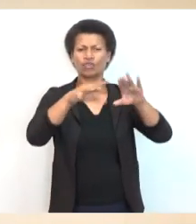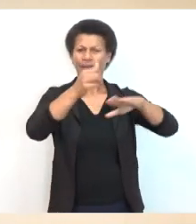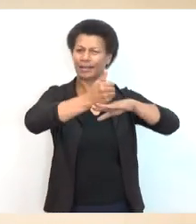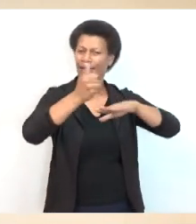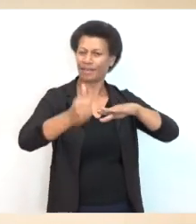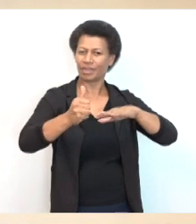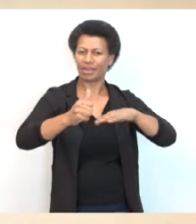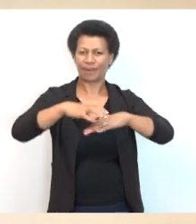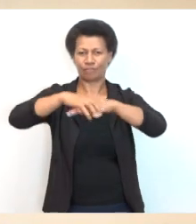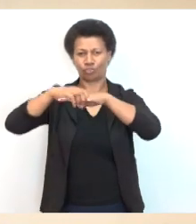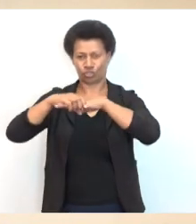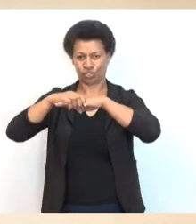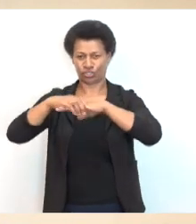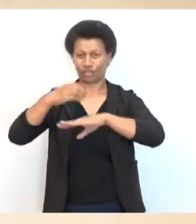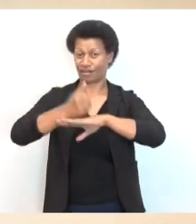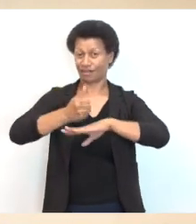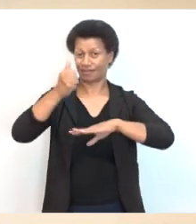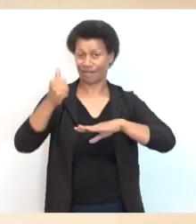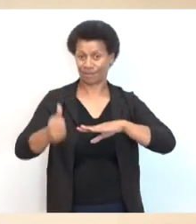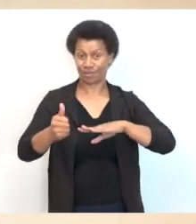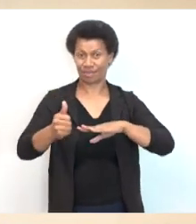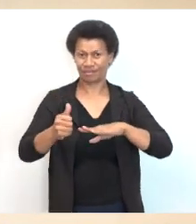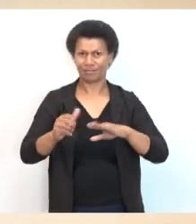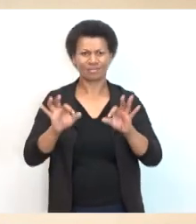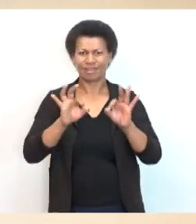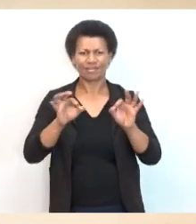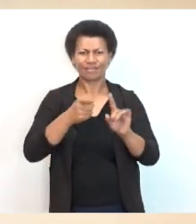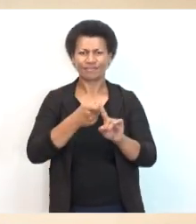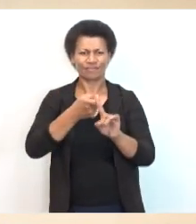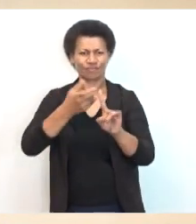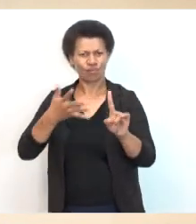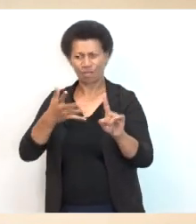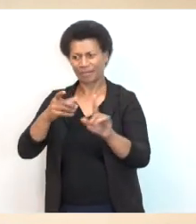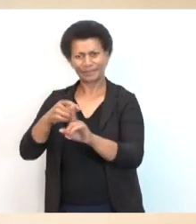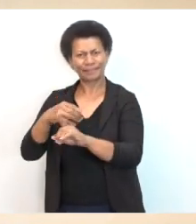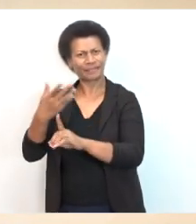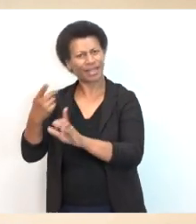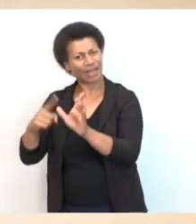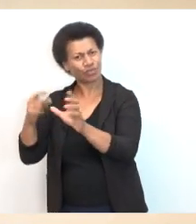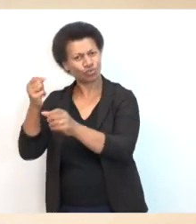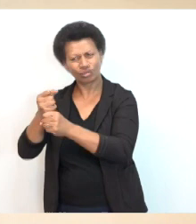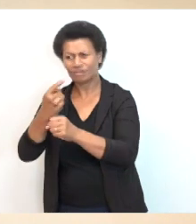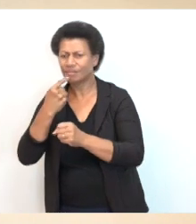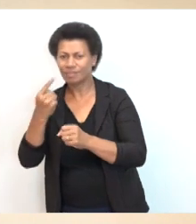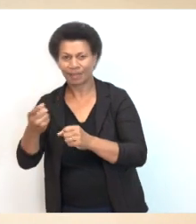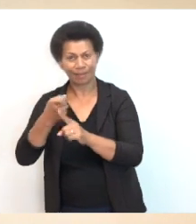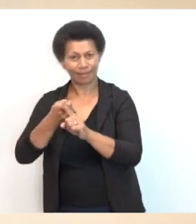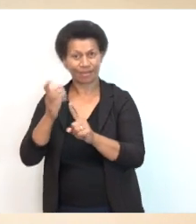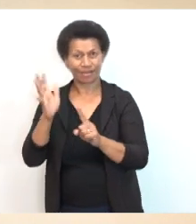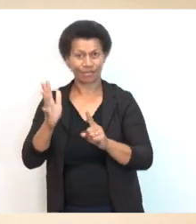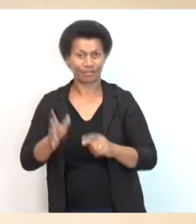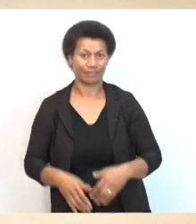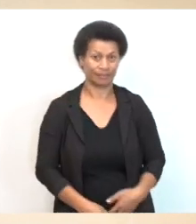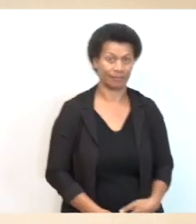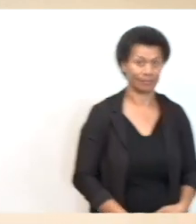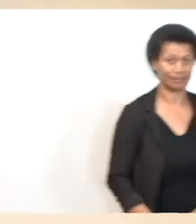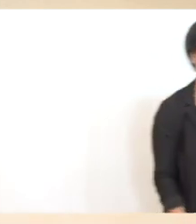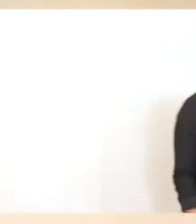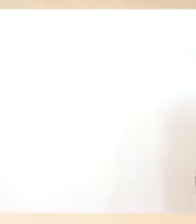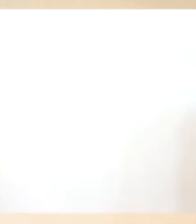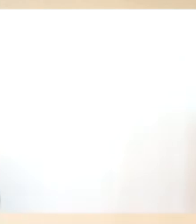is no English government, as the former AG claims. The fact is, there are no right or wrong way to